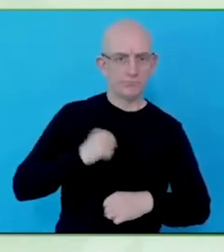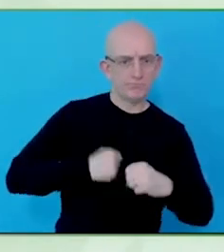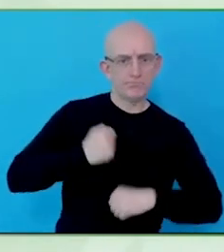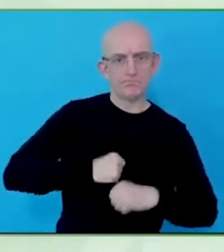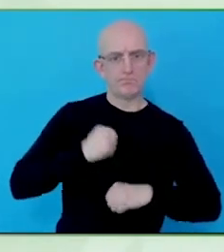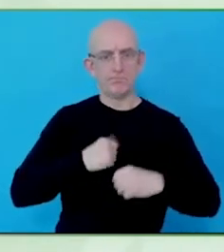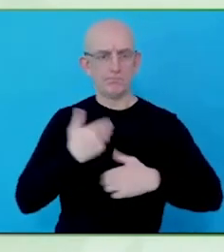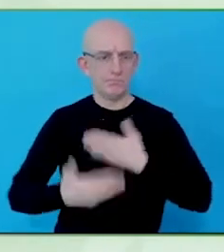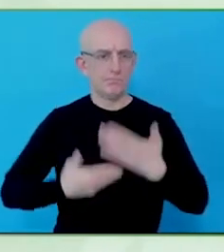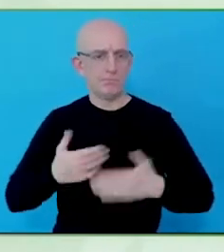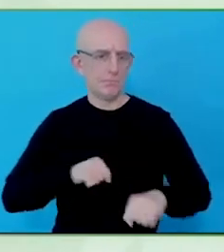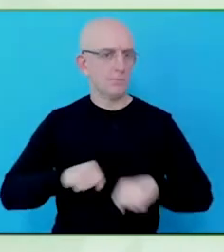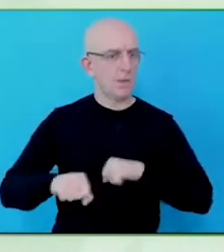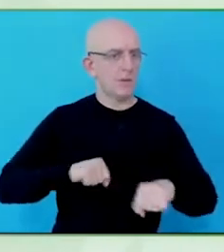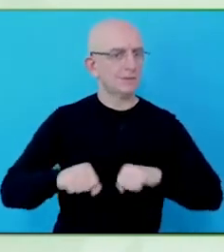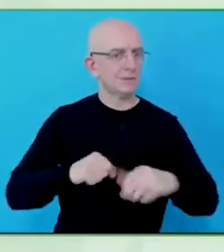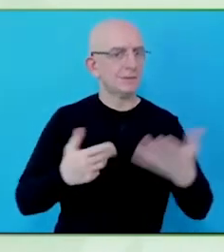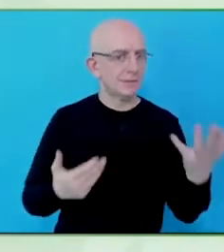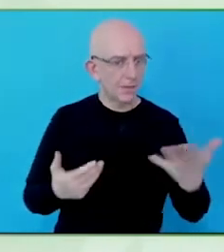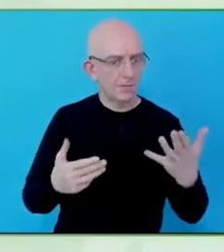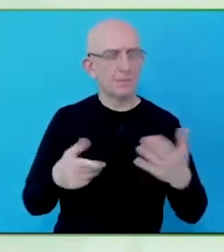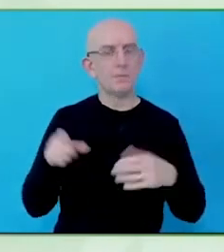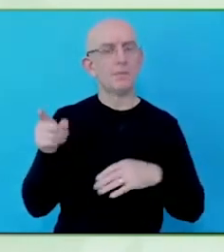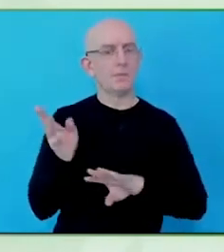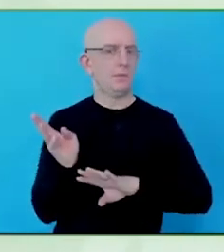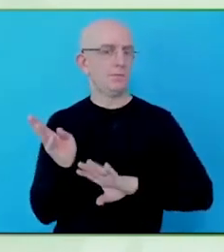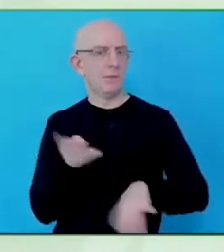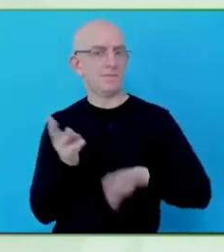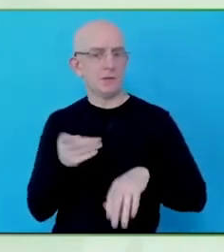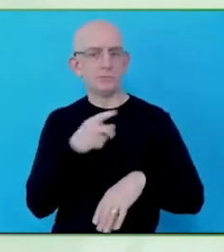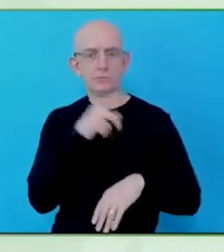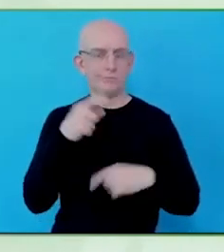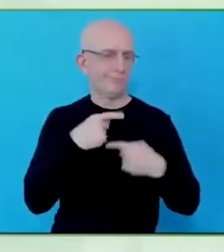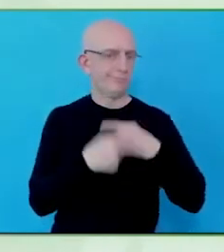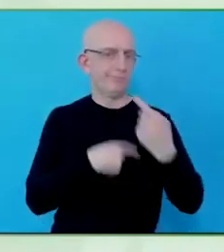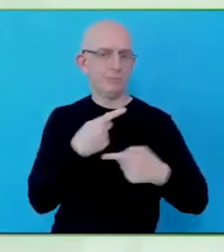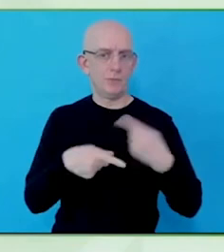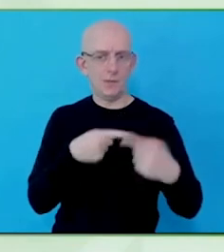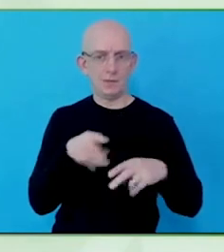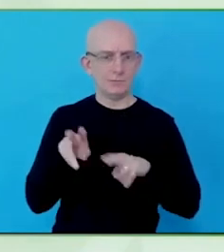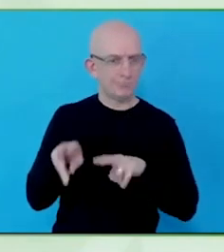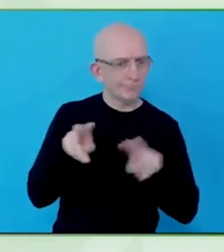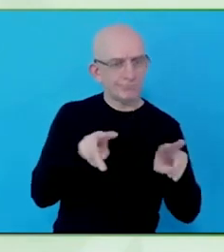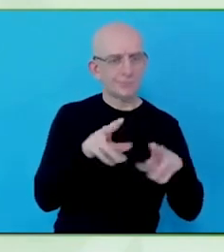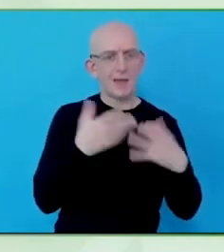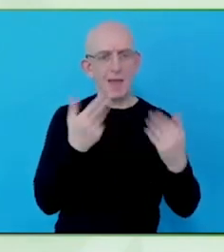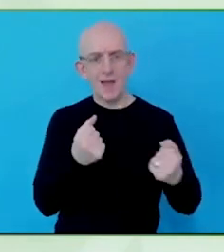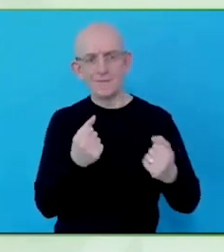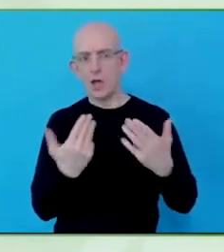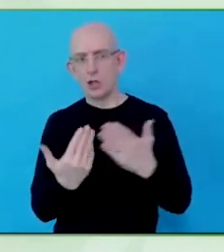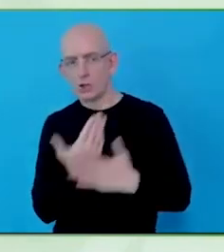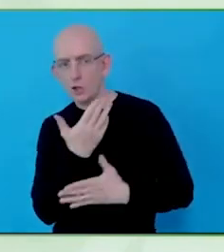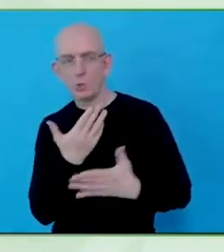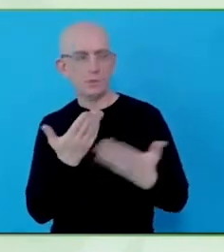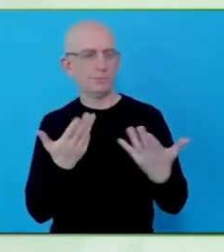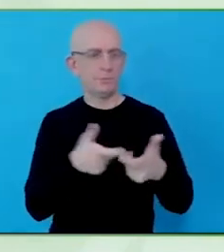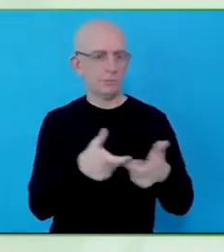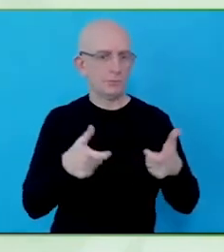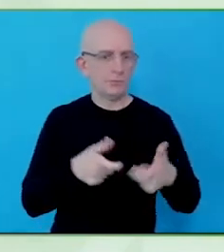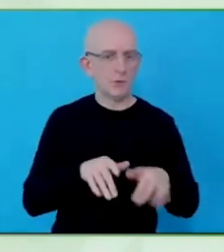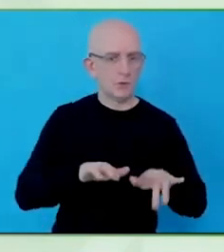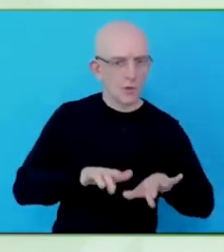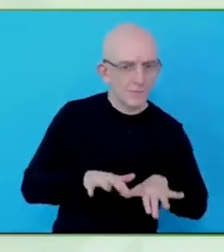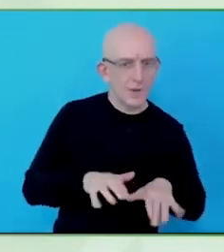an update and improvement on the accessibility features. Even to the point where we have some of the large-scale